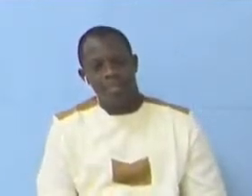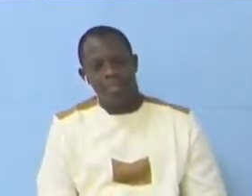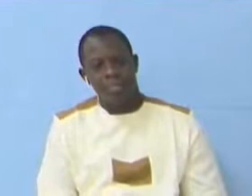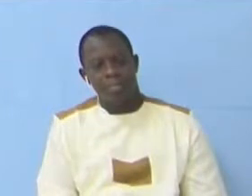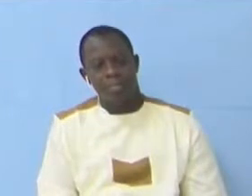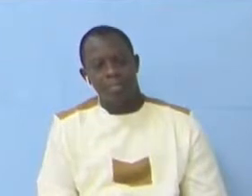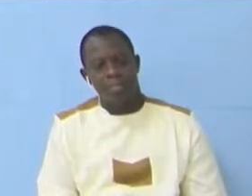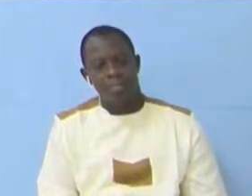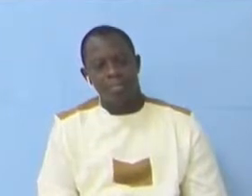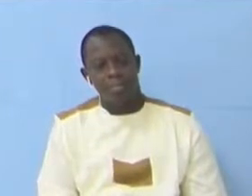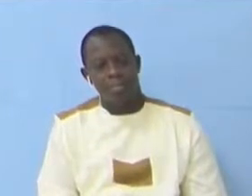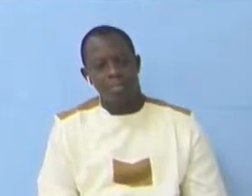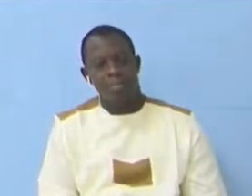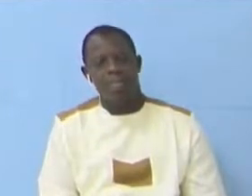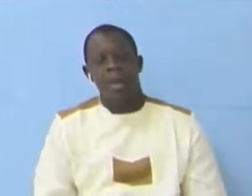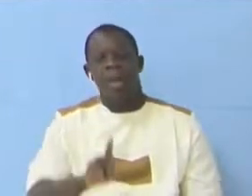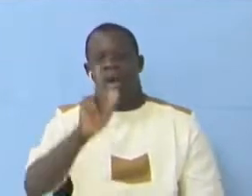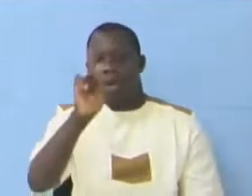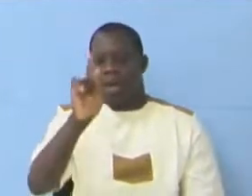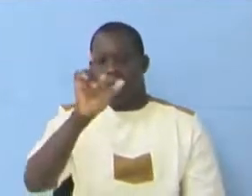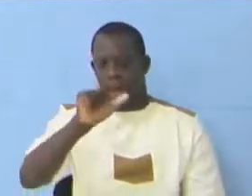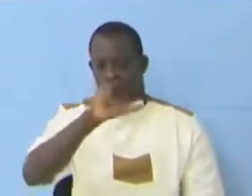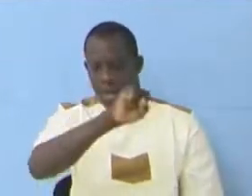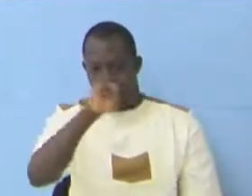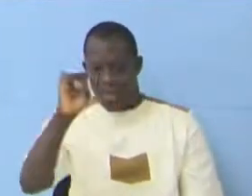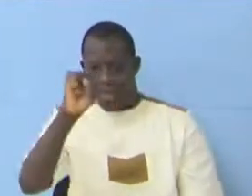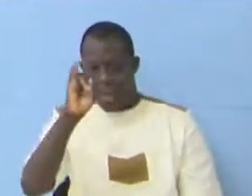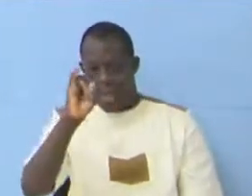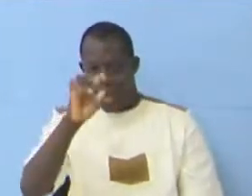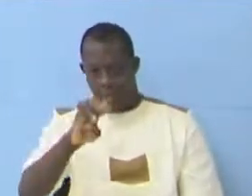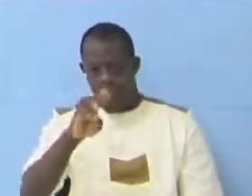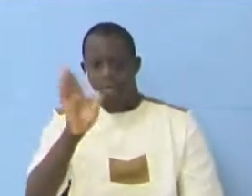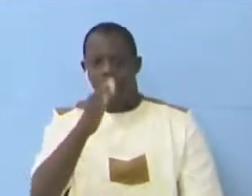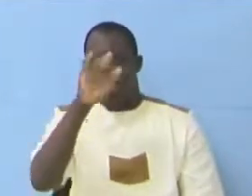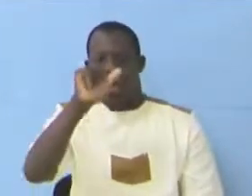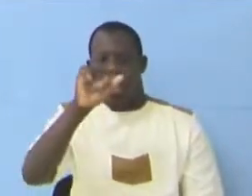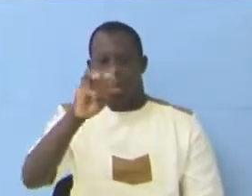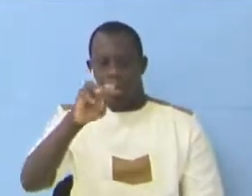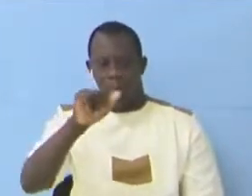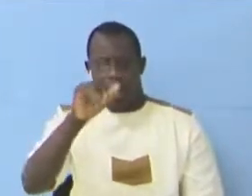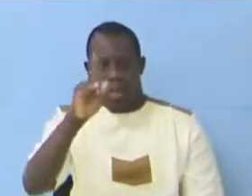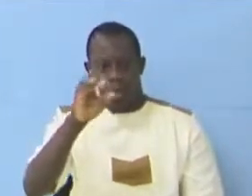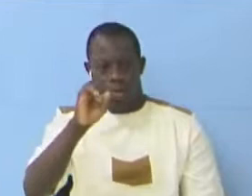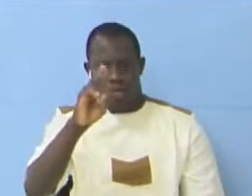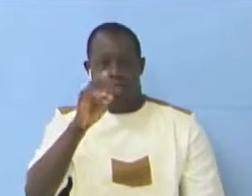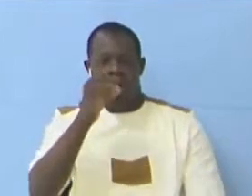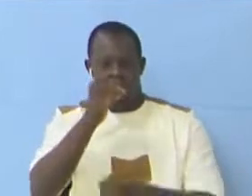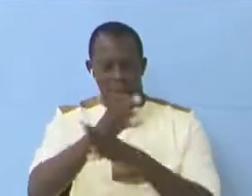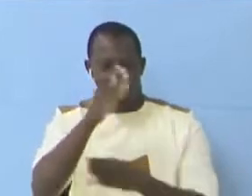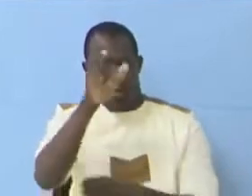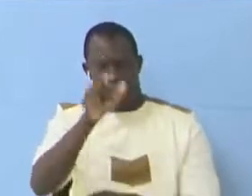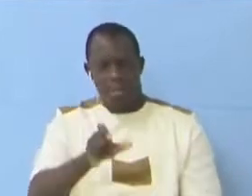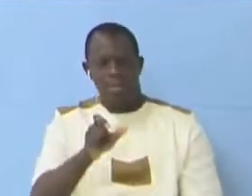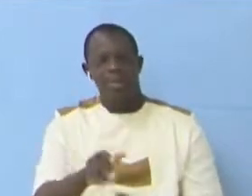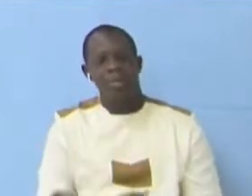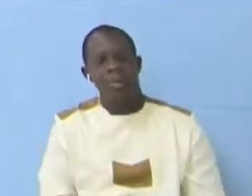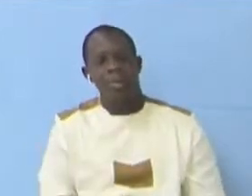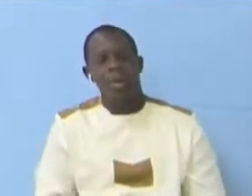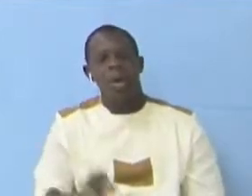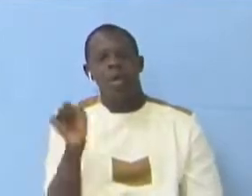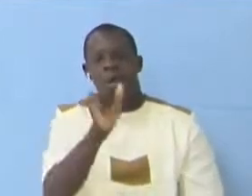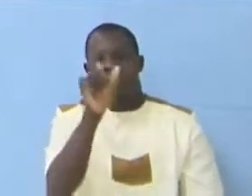Kasim Amadou, Ghanaian. Kwaku